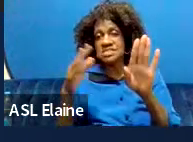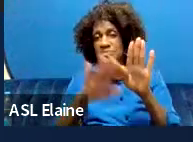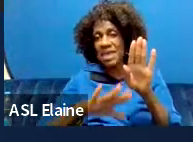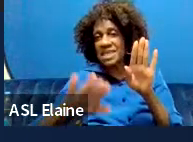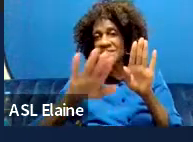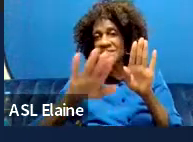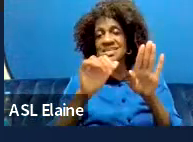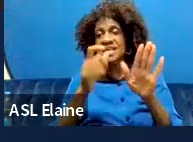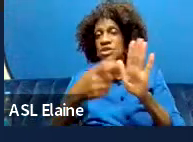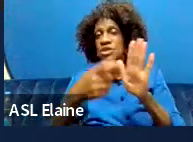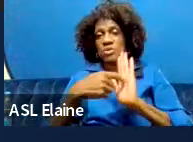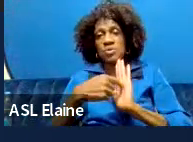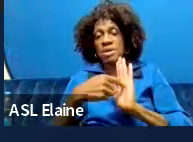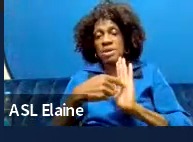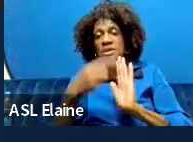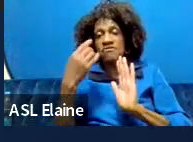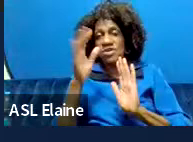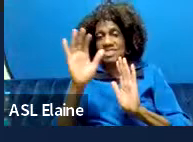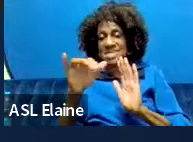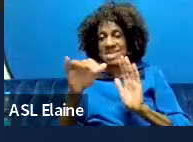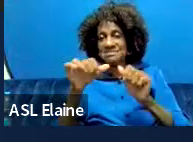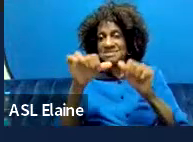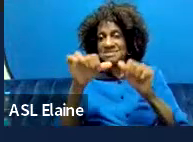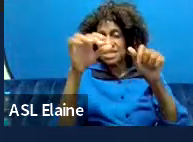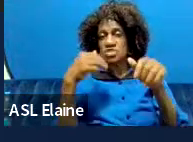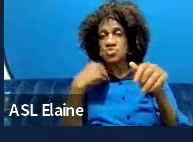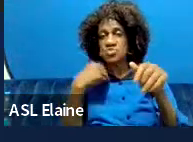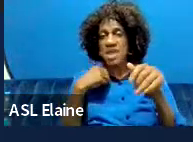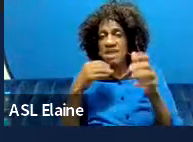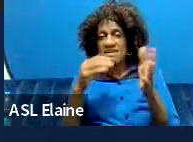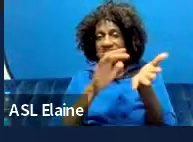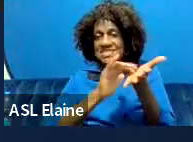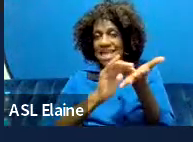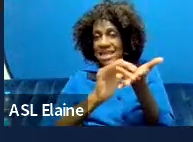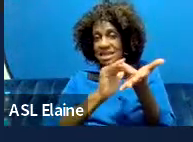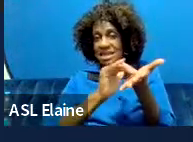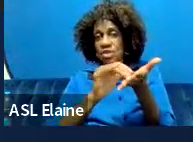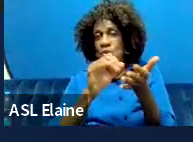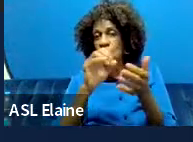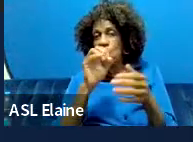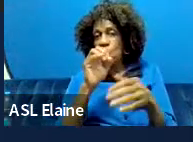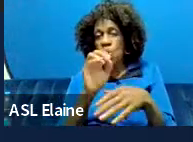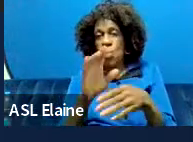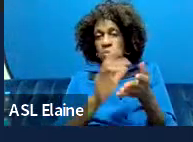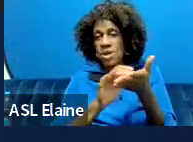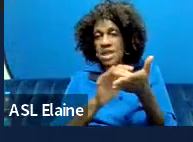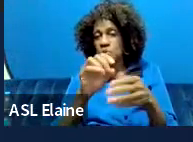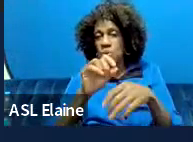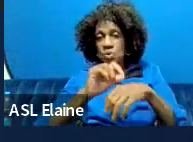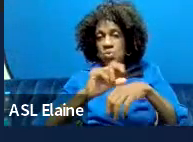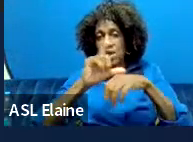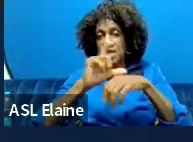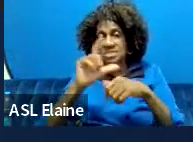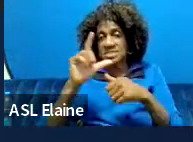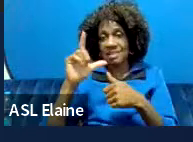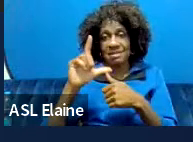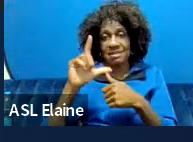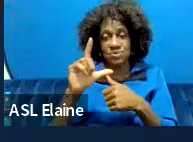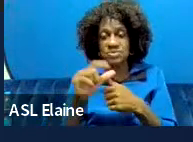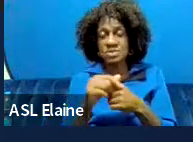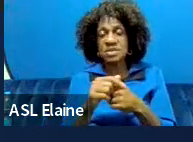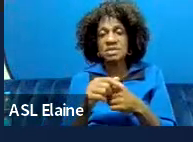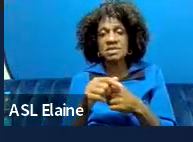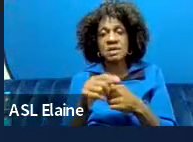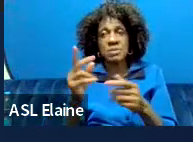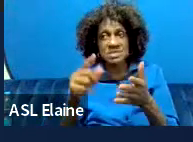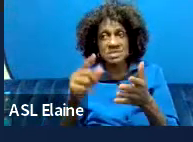there's not a requirement for that sign to provide tactile elements, Braille or raised characters. We find that